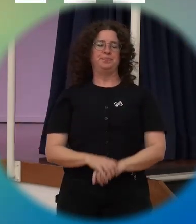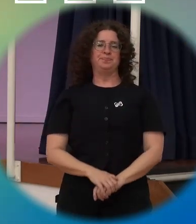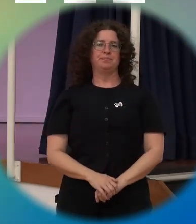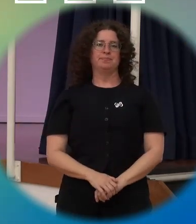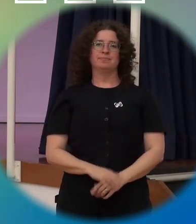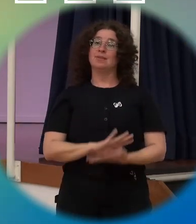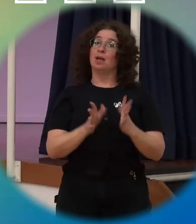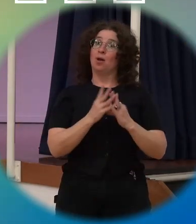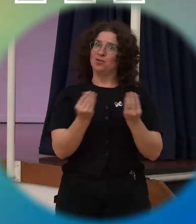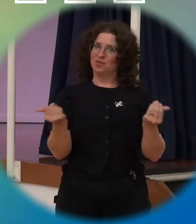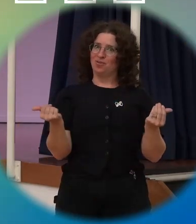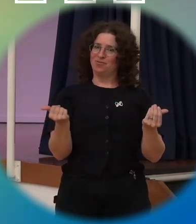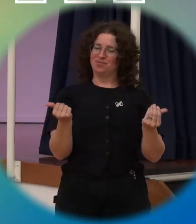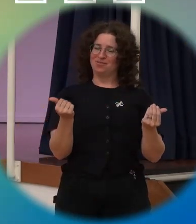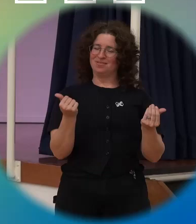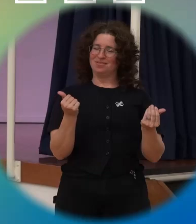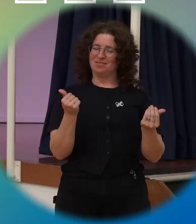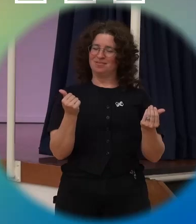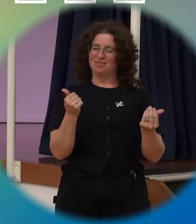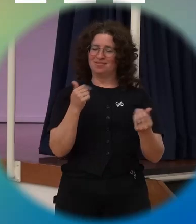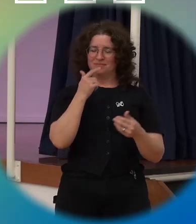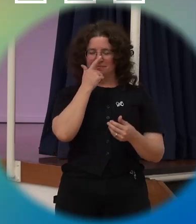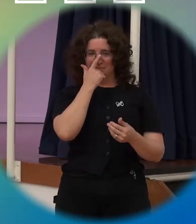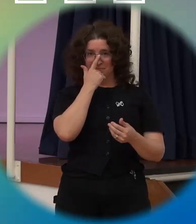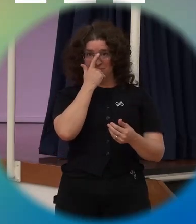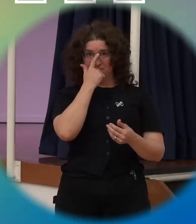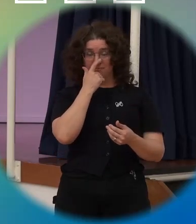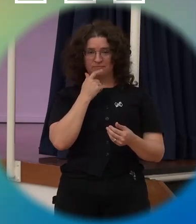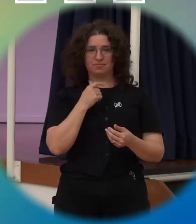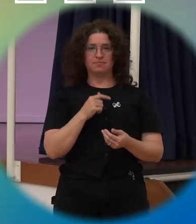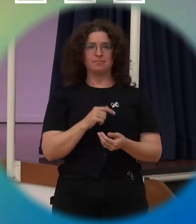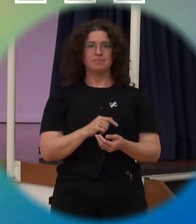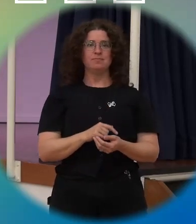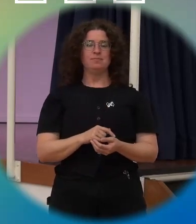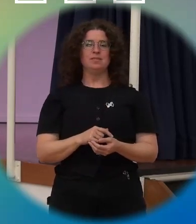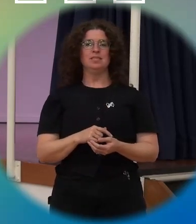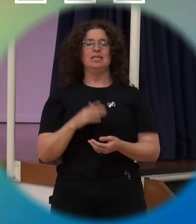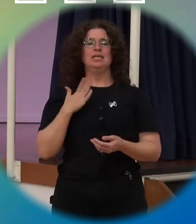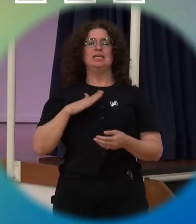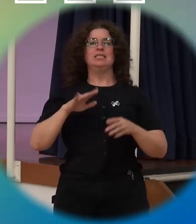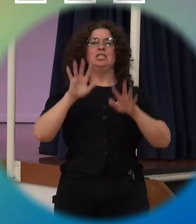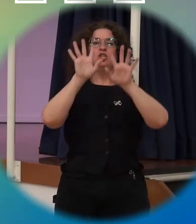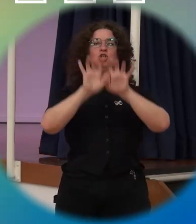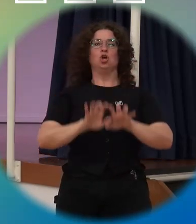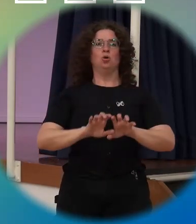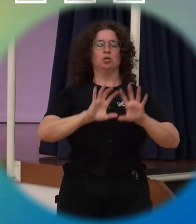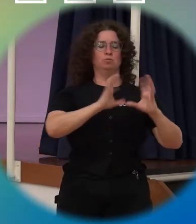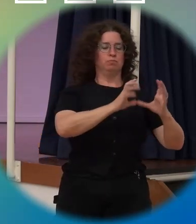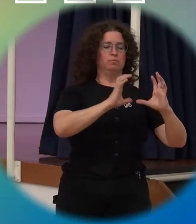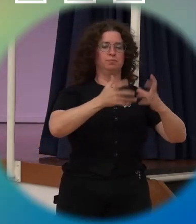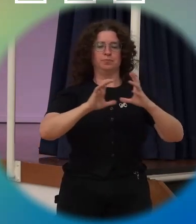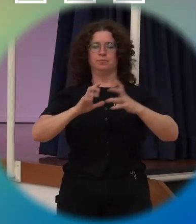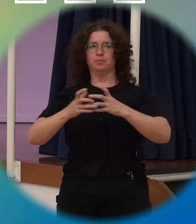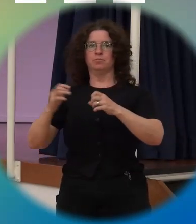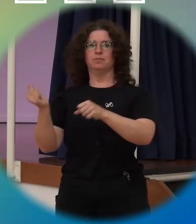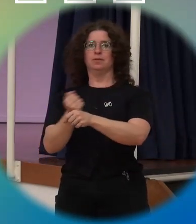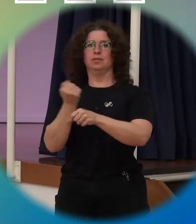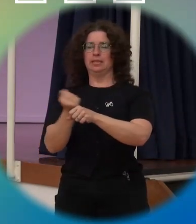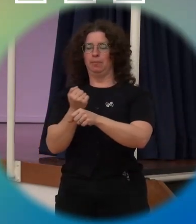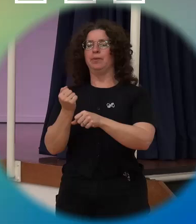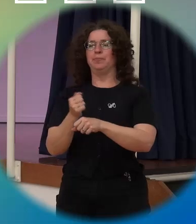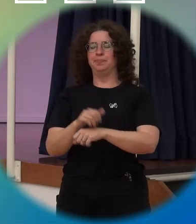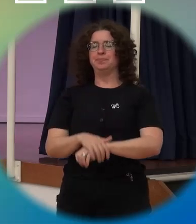to this, as you might have guessed, is the ability to break our code into multiple assemblies. Here we have